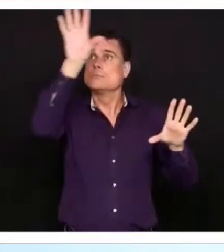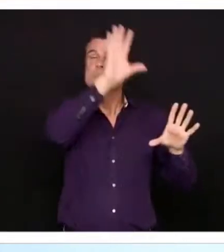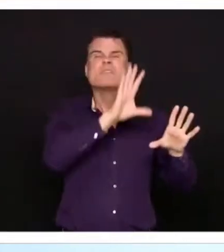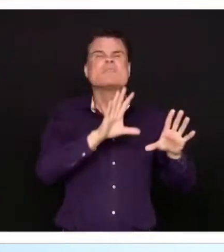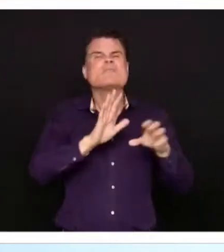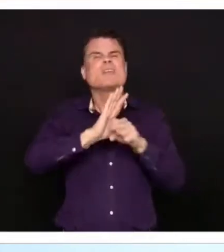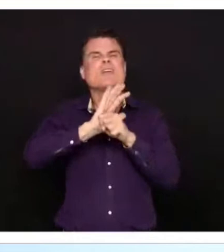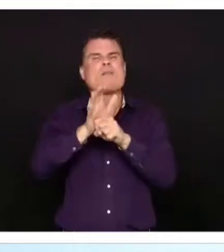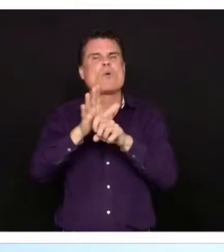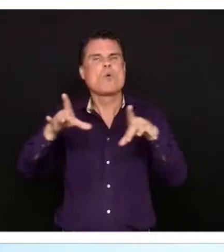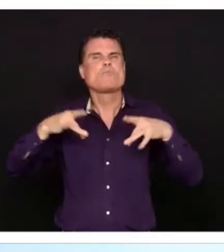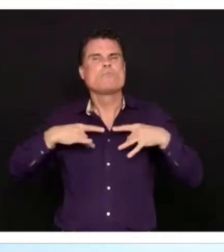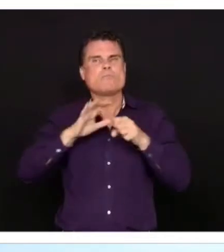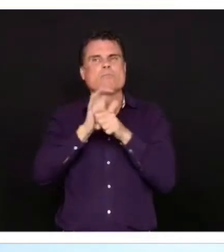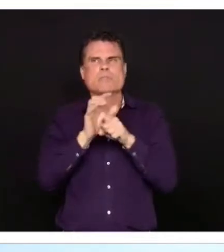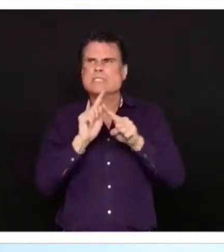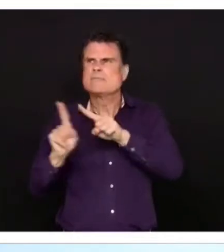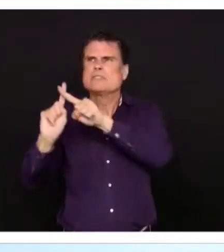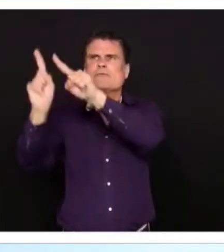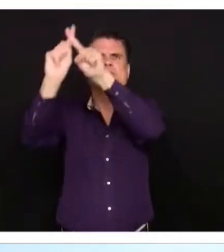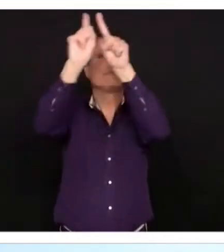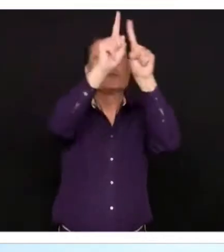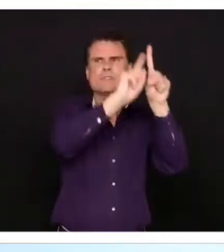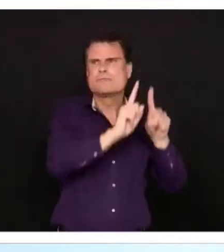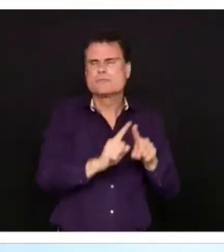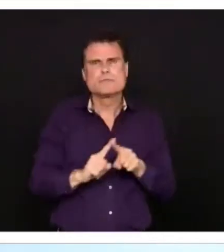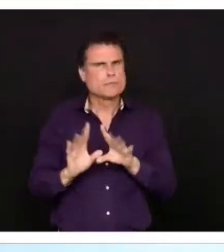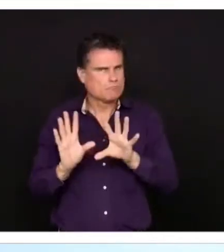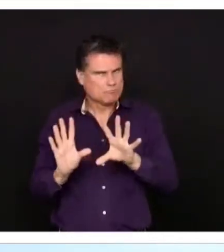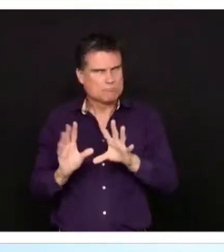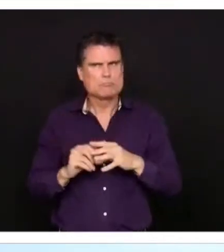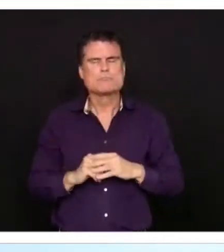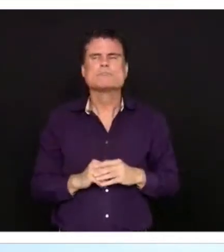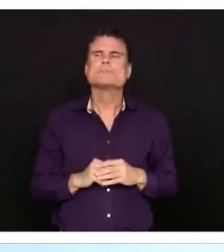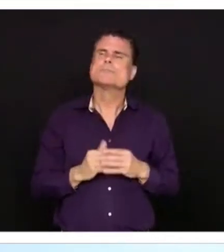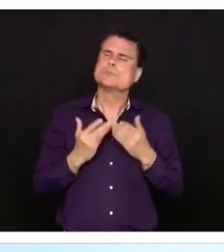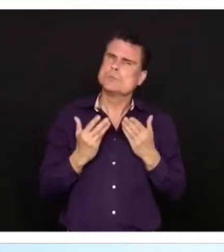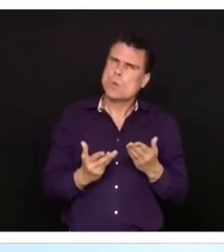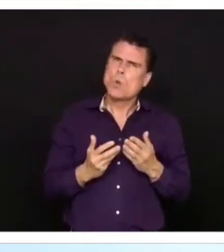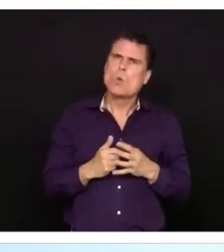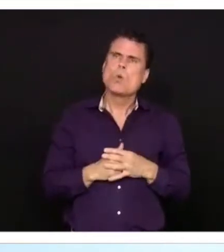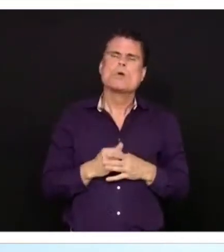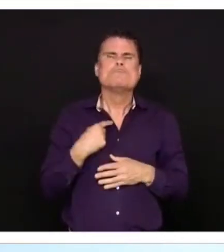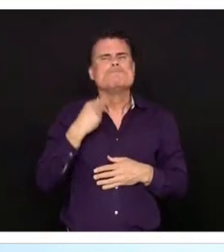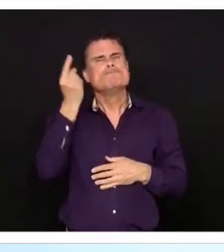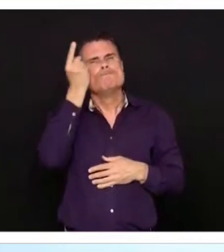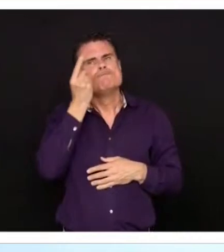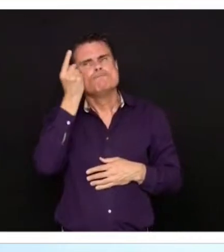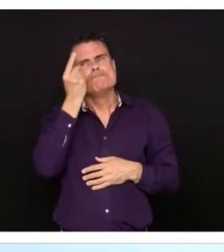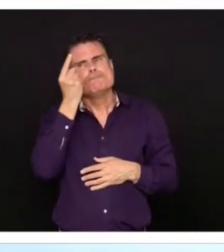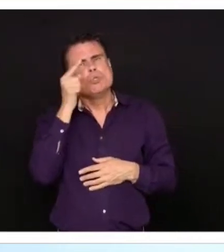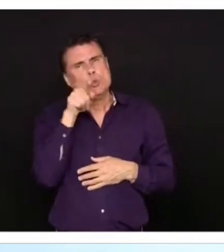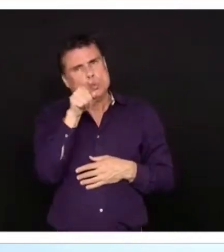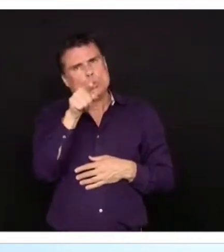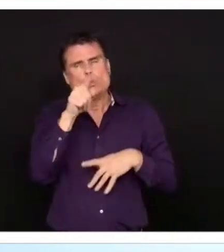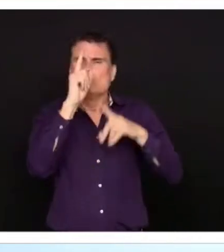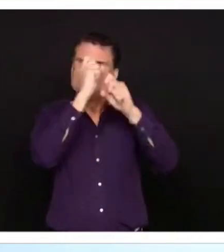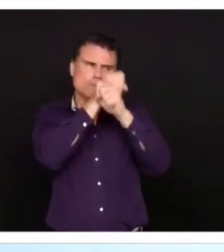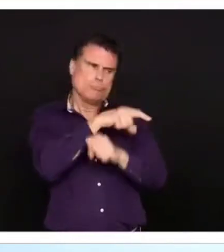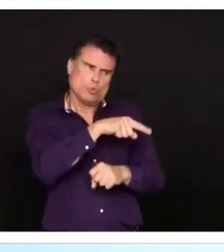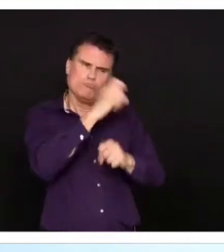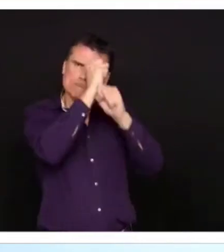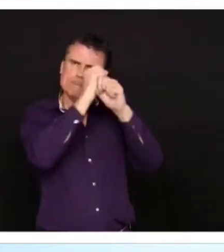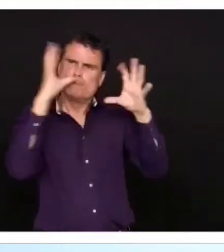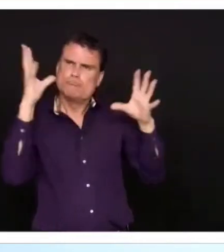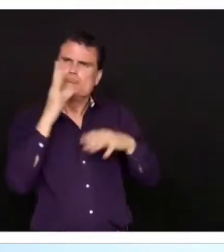know your insight into how you're seeing things unfold in the north. We've had a slow growth in reported case numbers. I think the most we've had